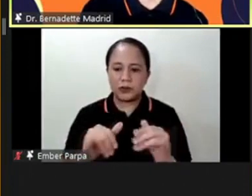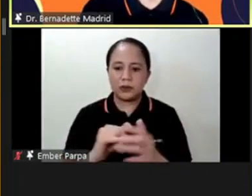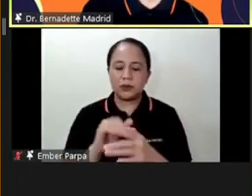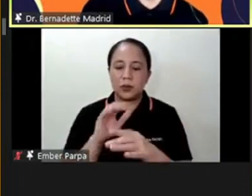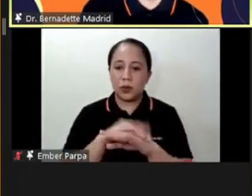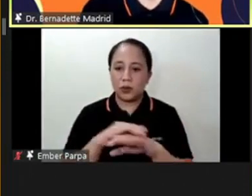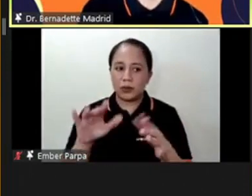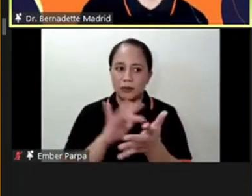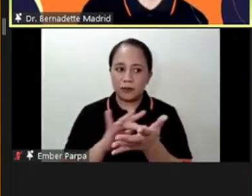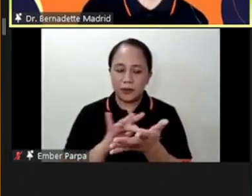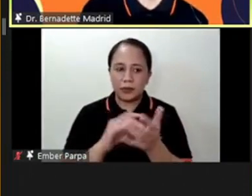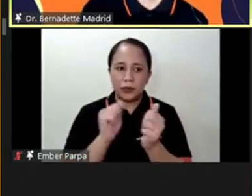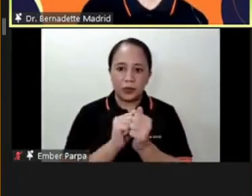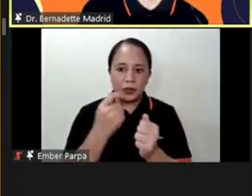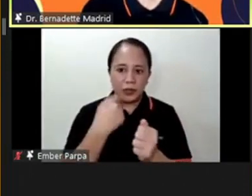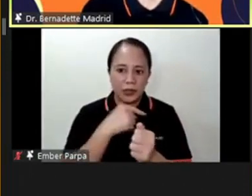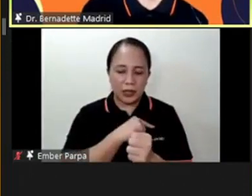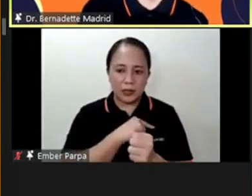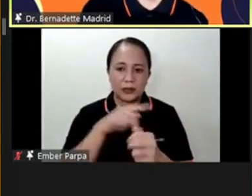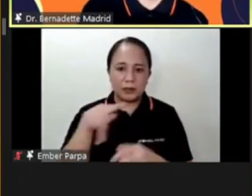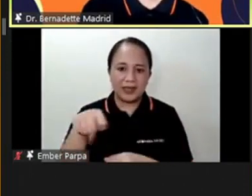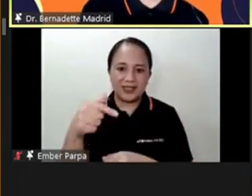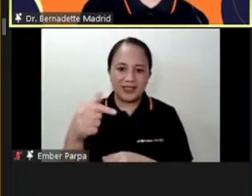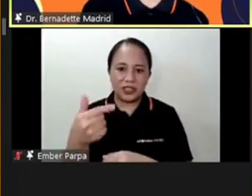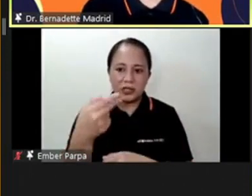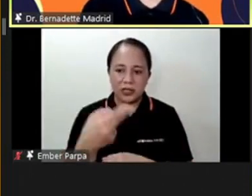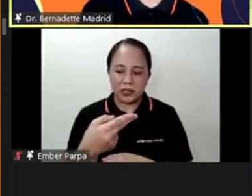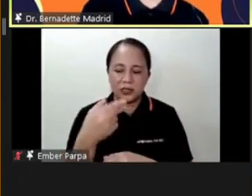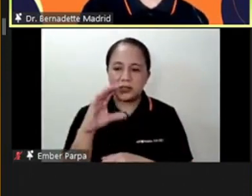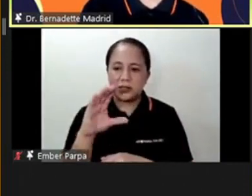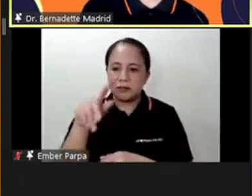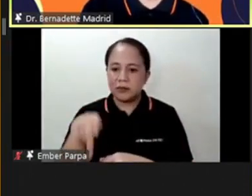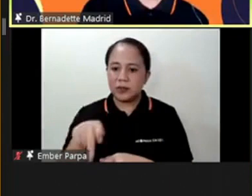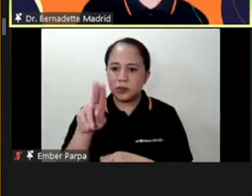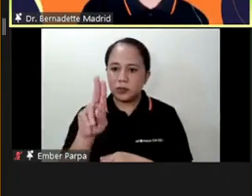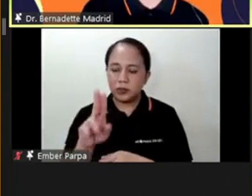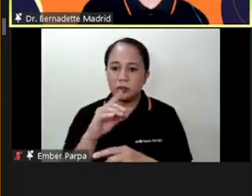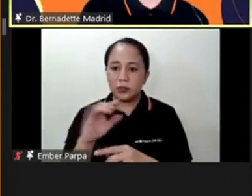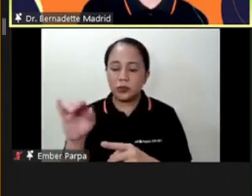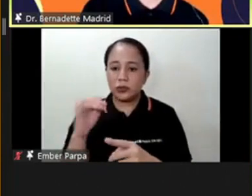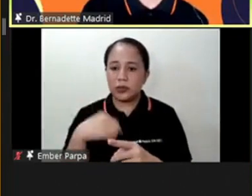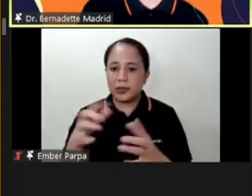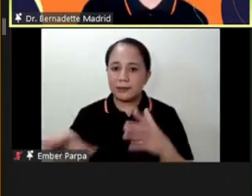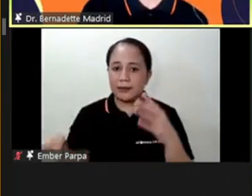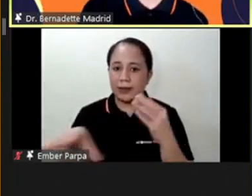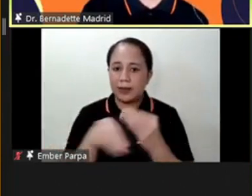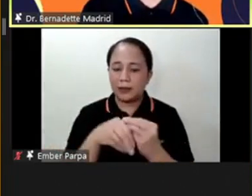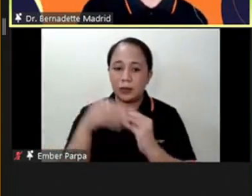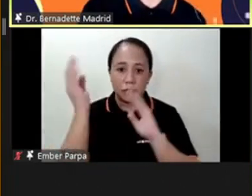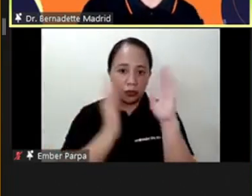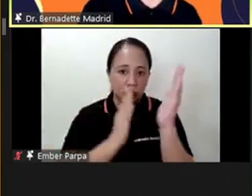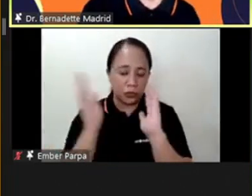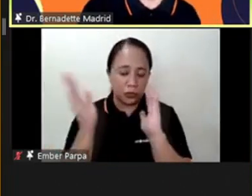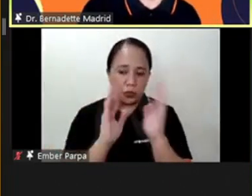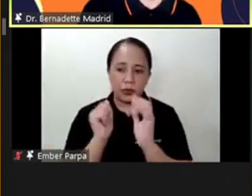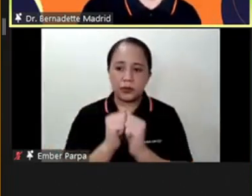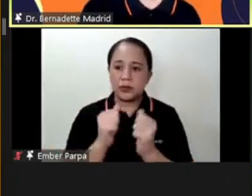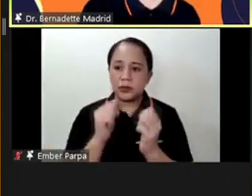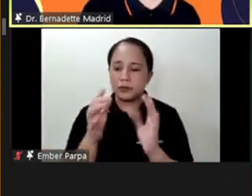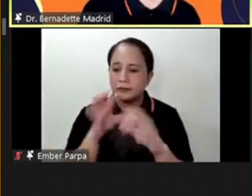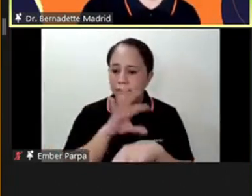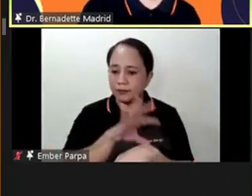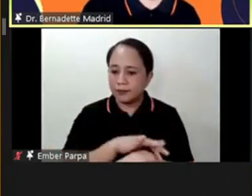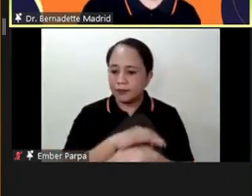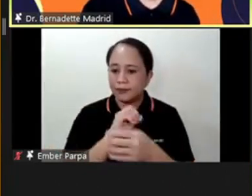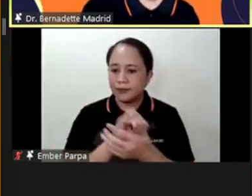telemedicine with us at PGH CPU. We will be able to expand the services that is face-to-face